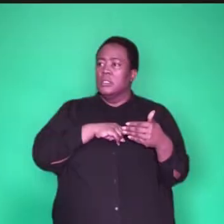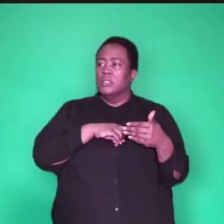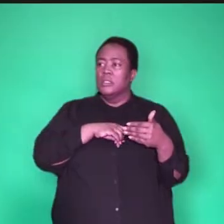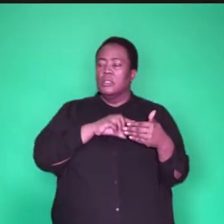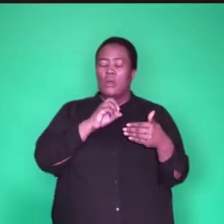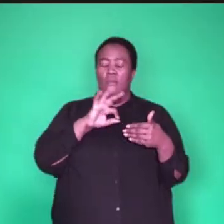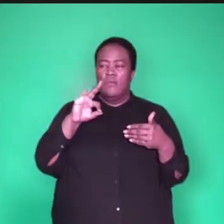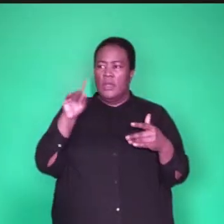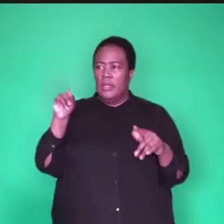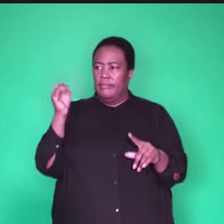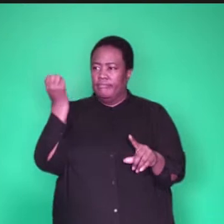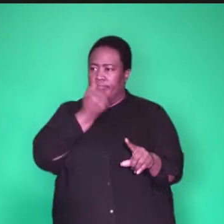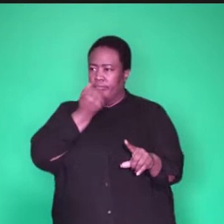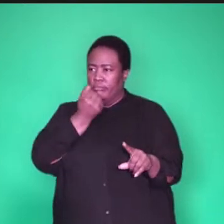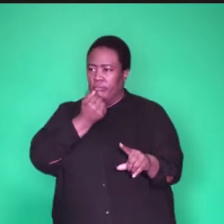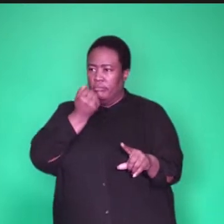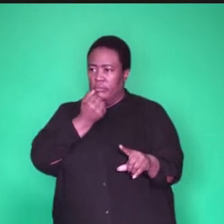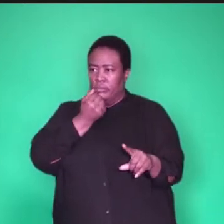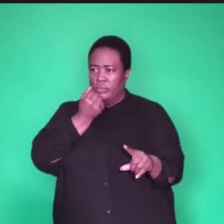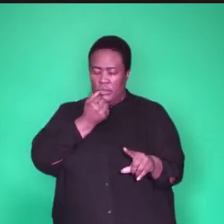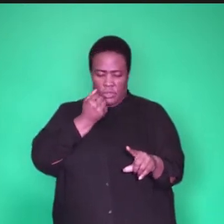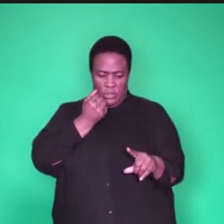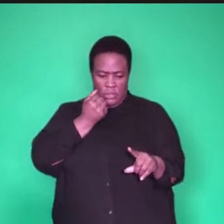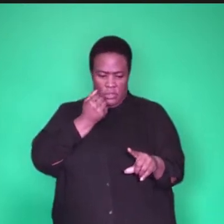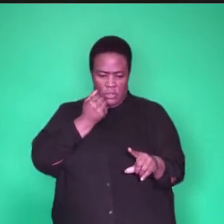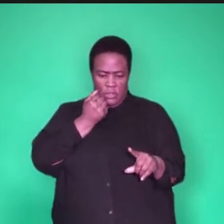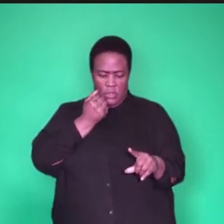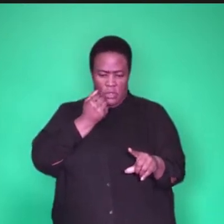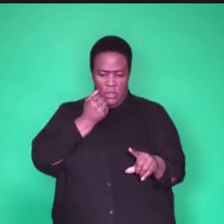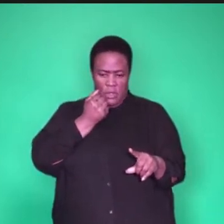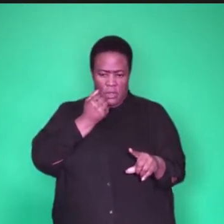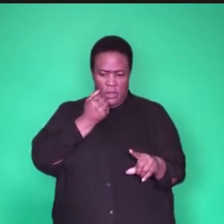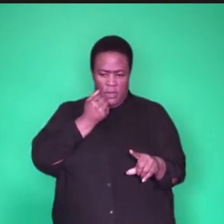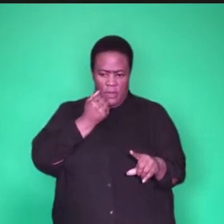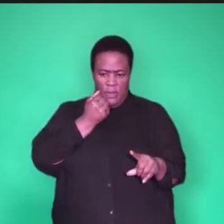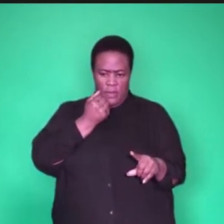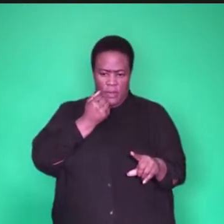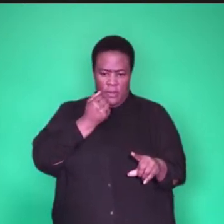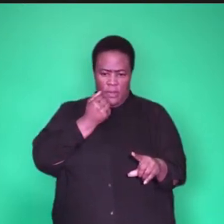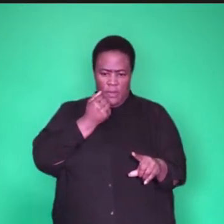Sorry, they chased me out of the boardroom.